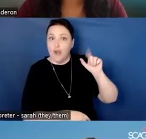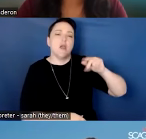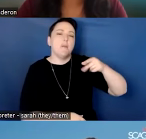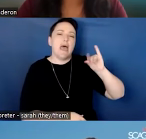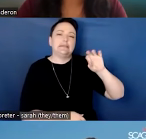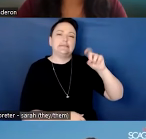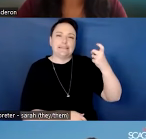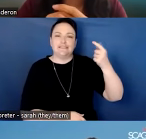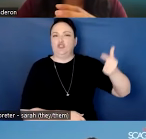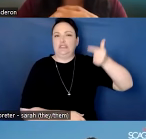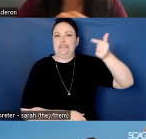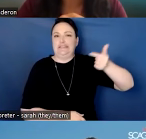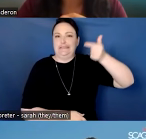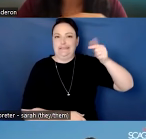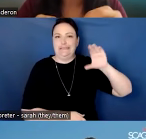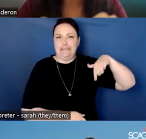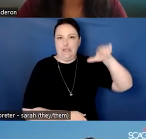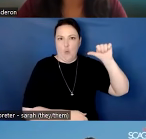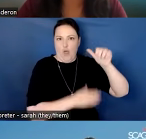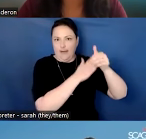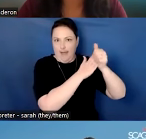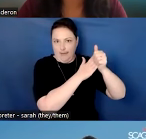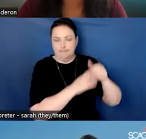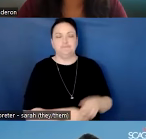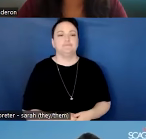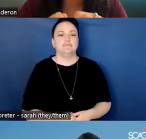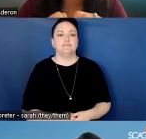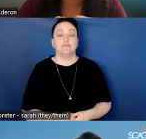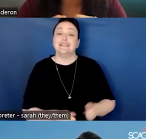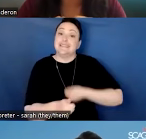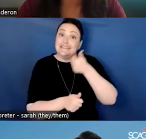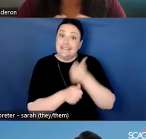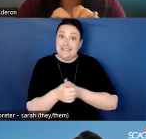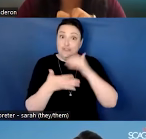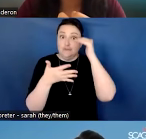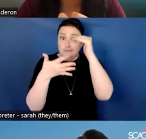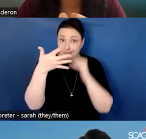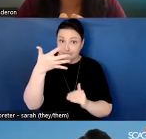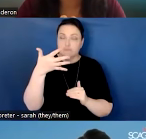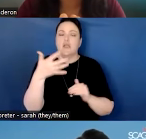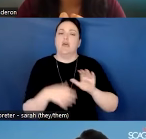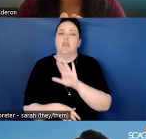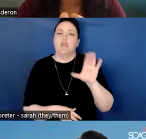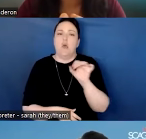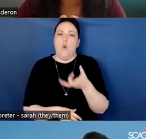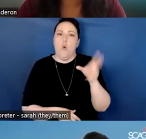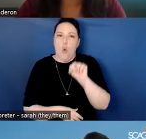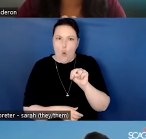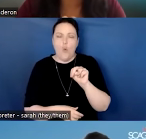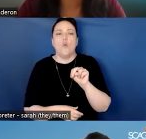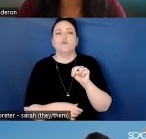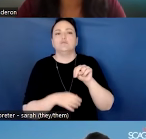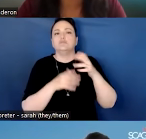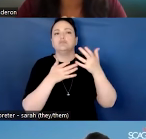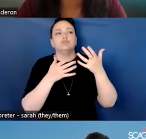each topic has its own list of specific questions and thresholds that we evaluate to determine if the plan would potentially